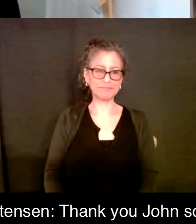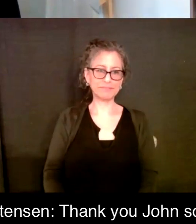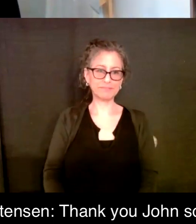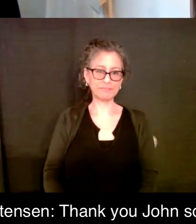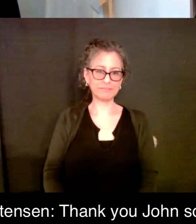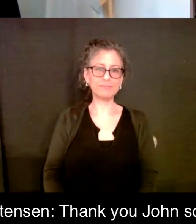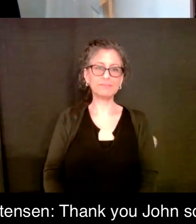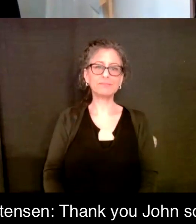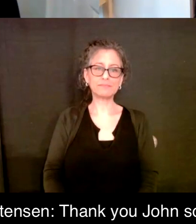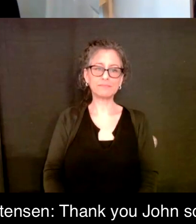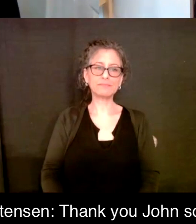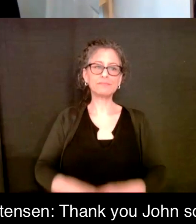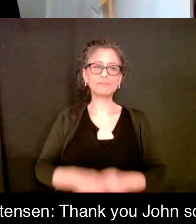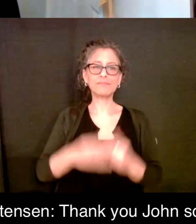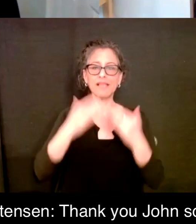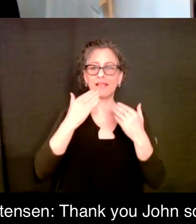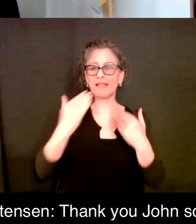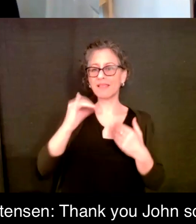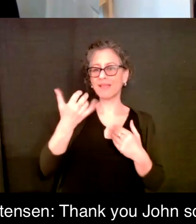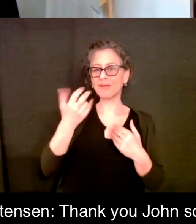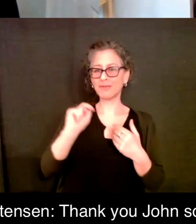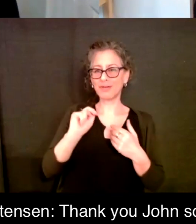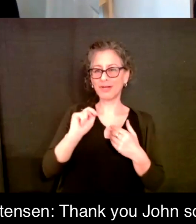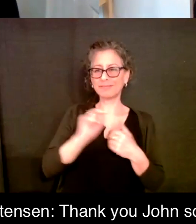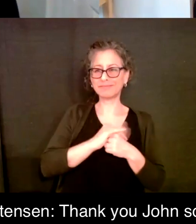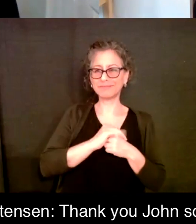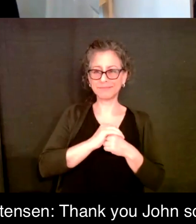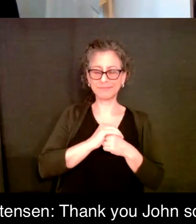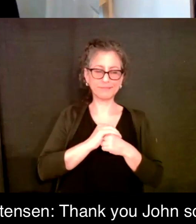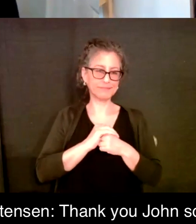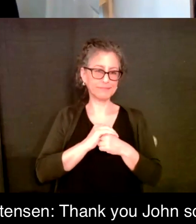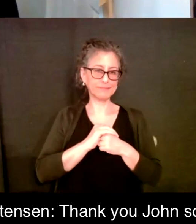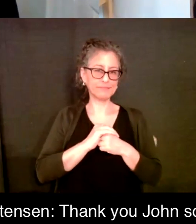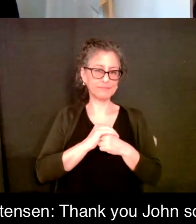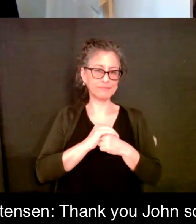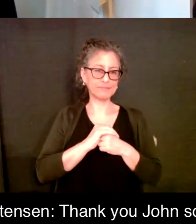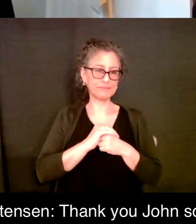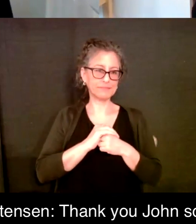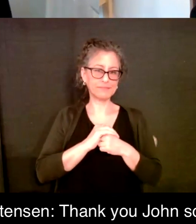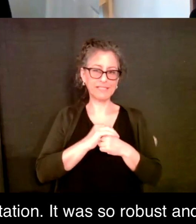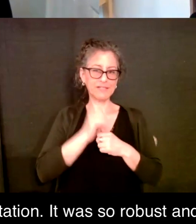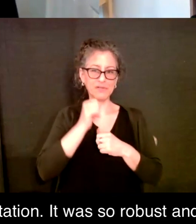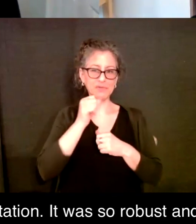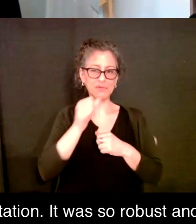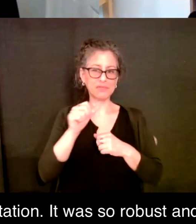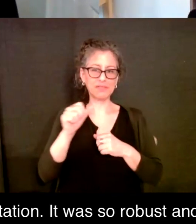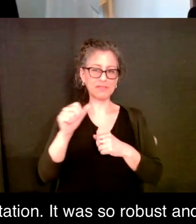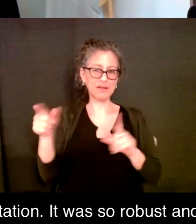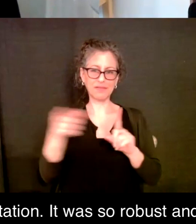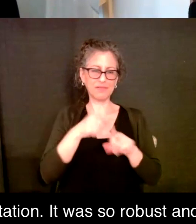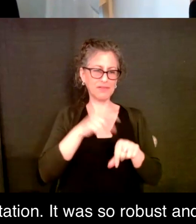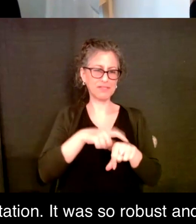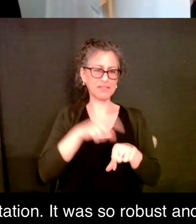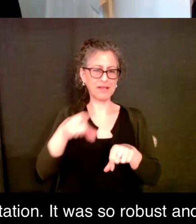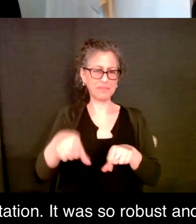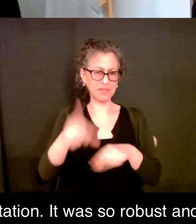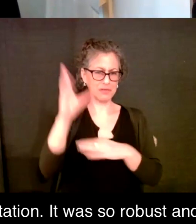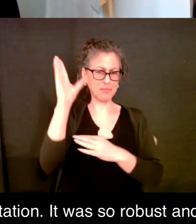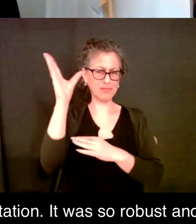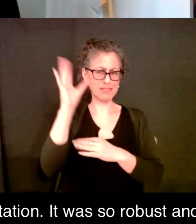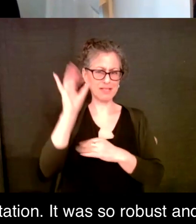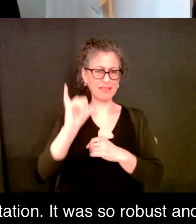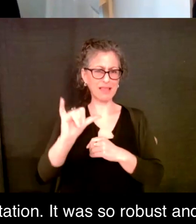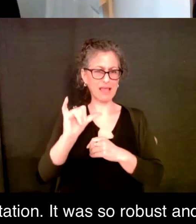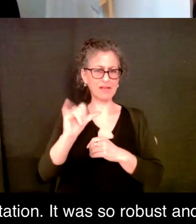Thank you, John, so much. This couldn't possibly have been the first time you've given this presentation. It was